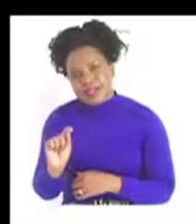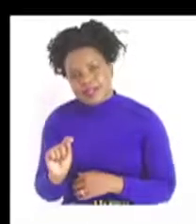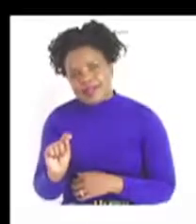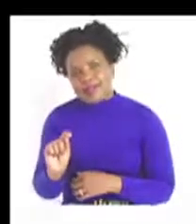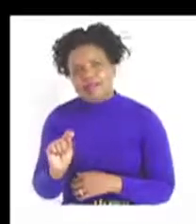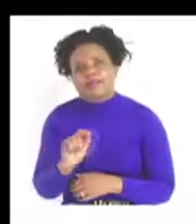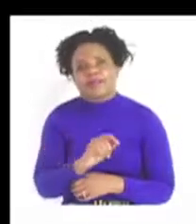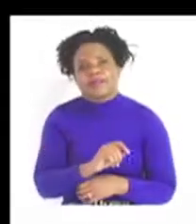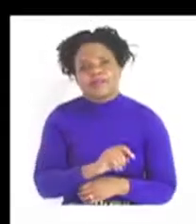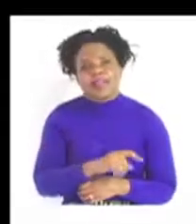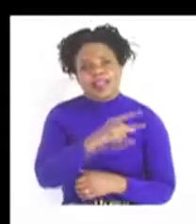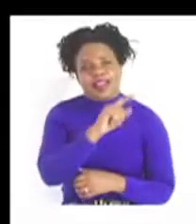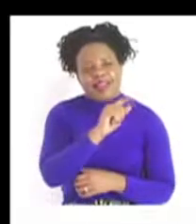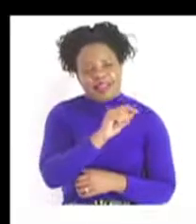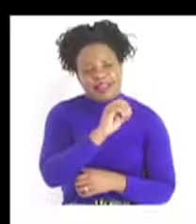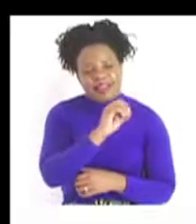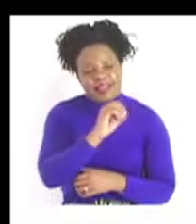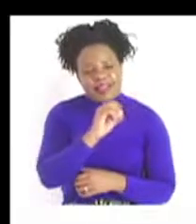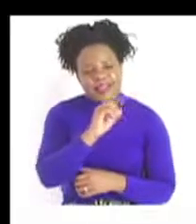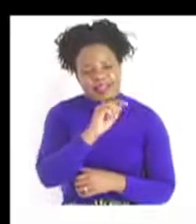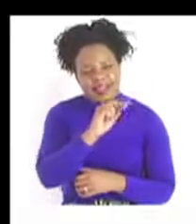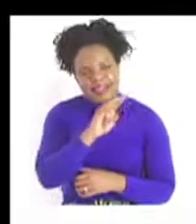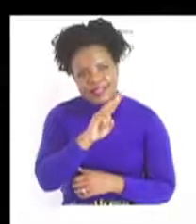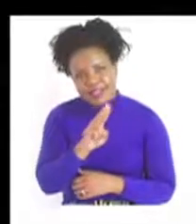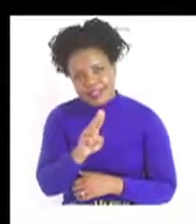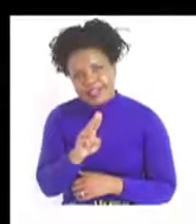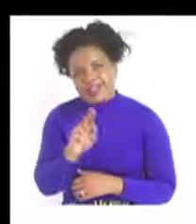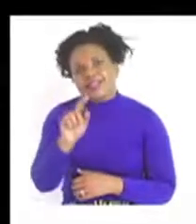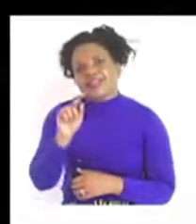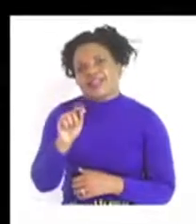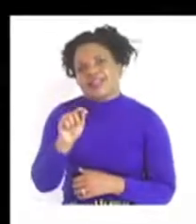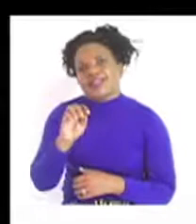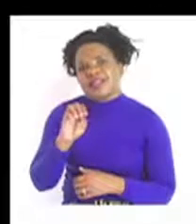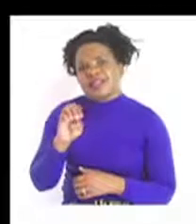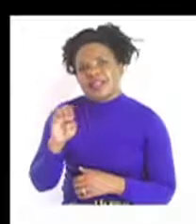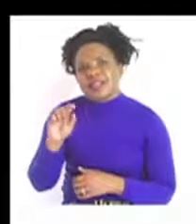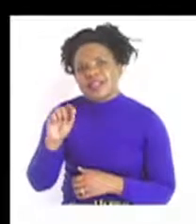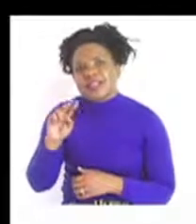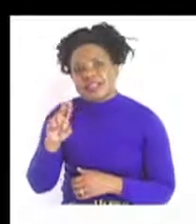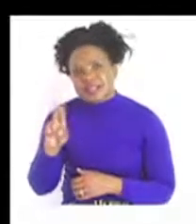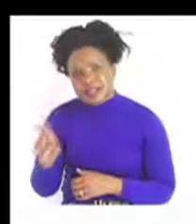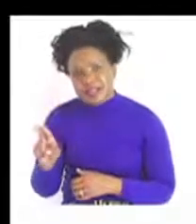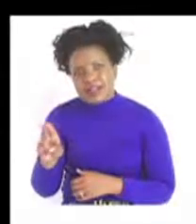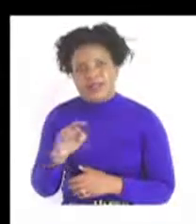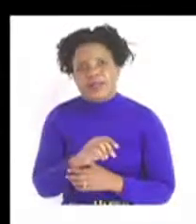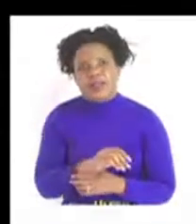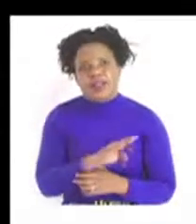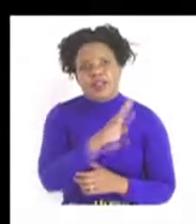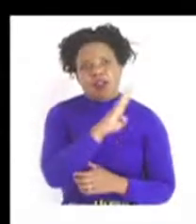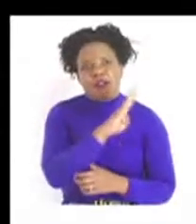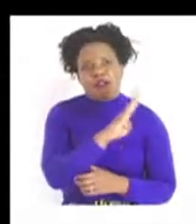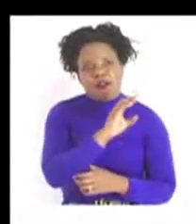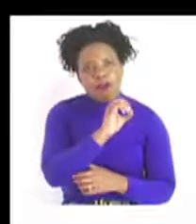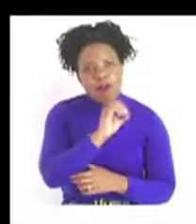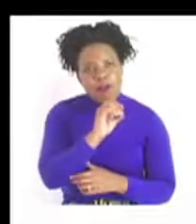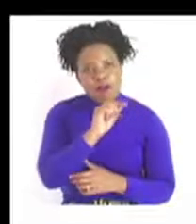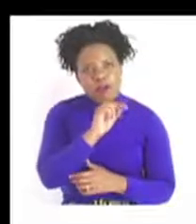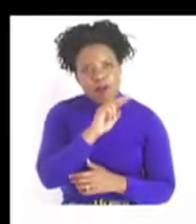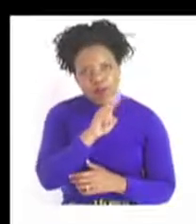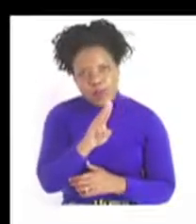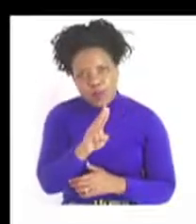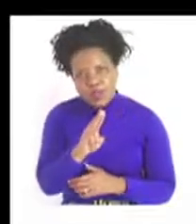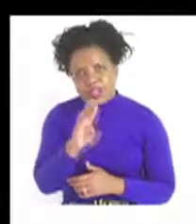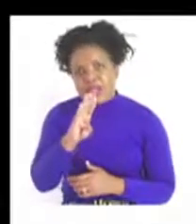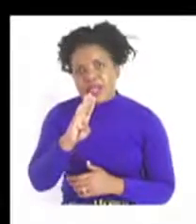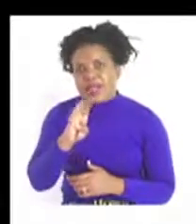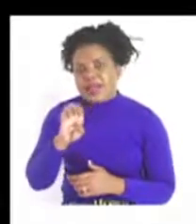be called beat? If one is a tooth and a whole set are teeth, why shouldn't the